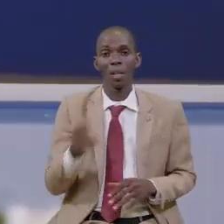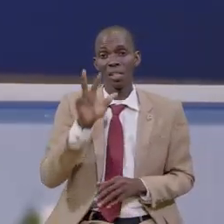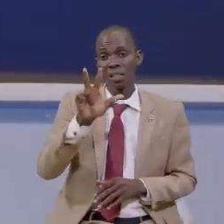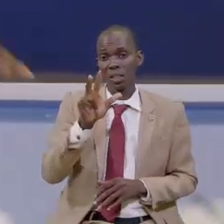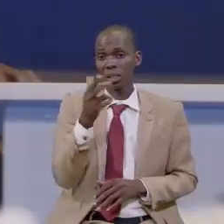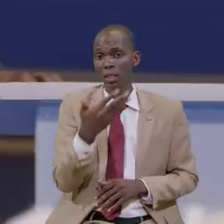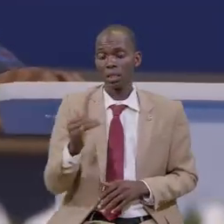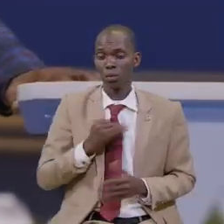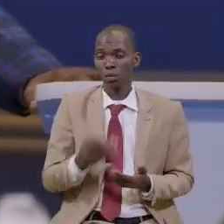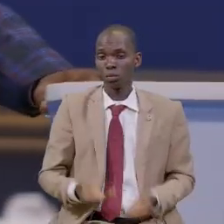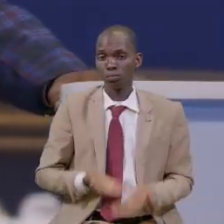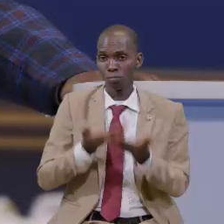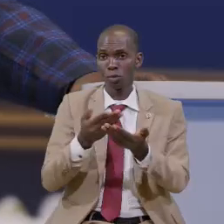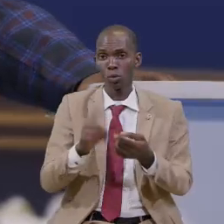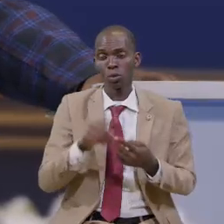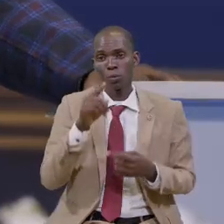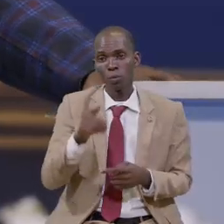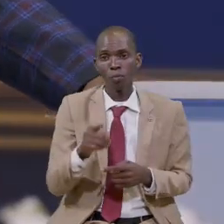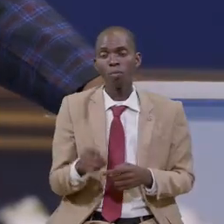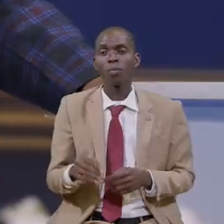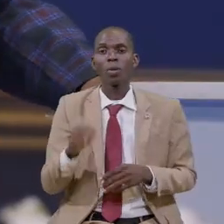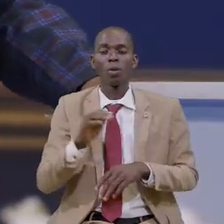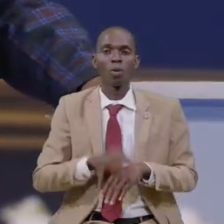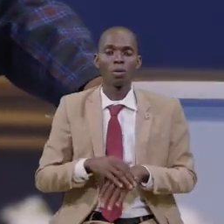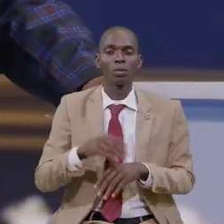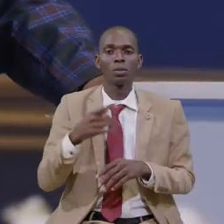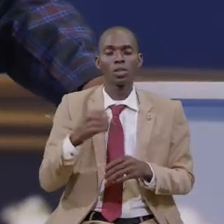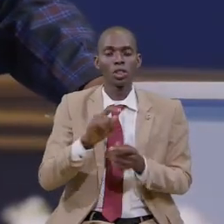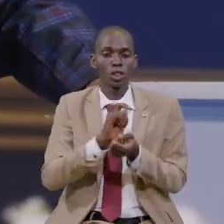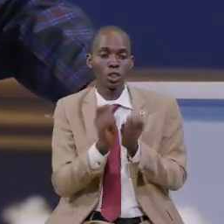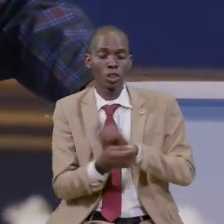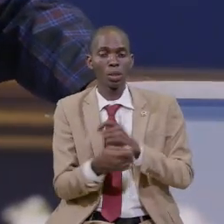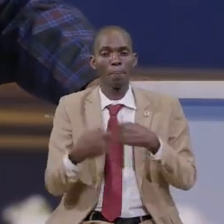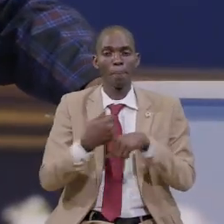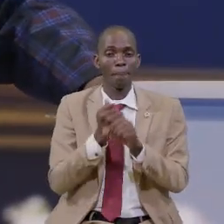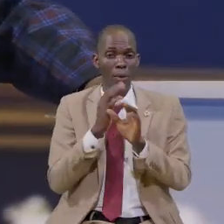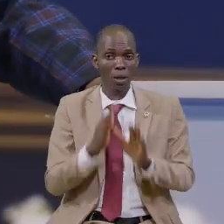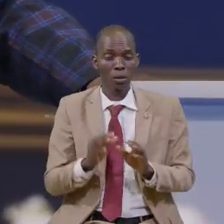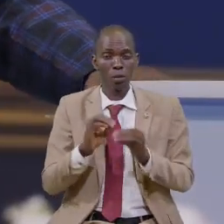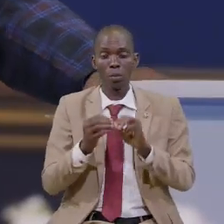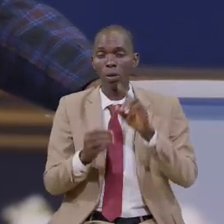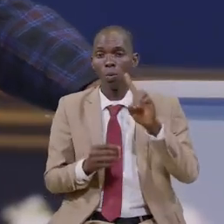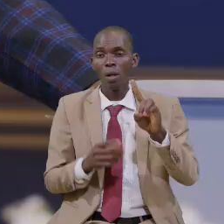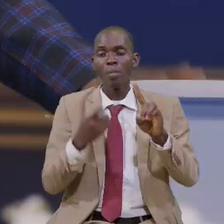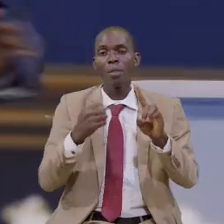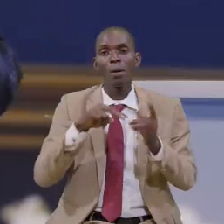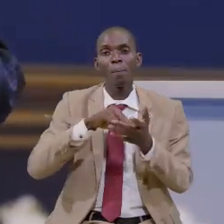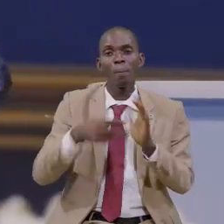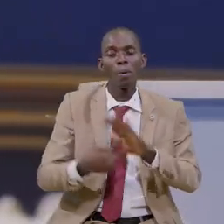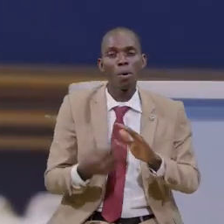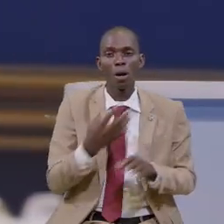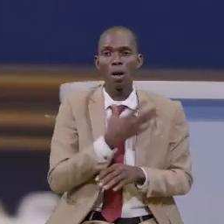on the change maker. Number one is the purpose and the vision